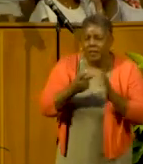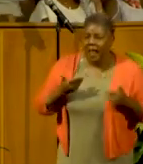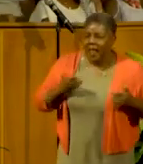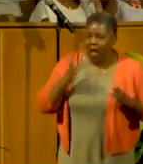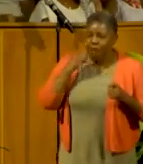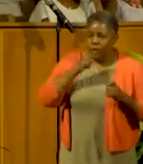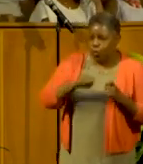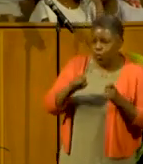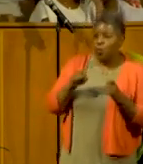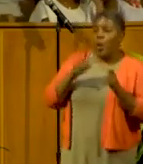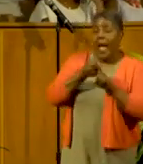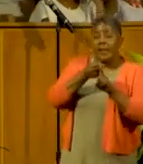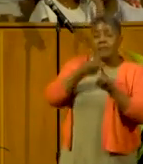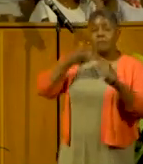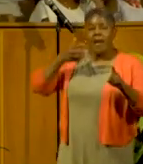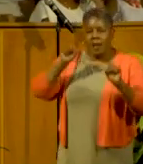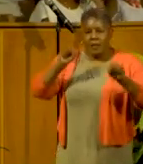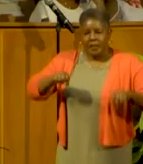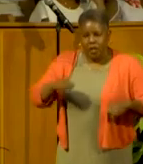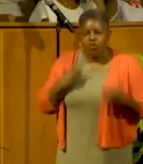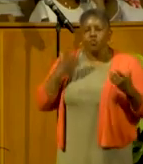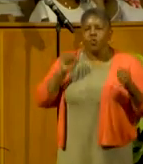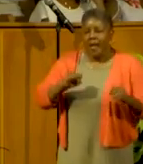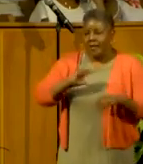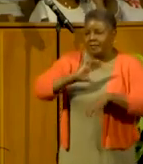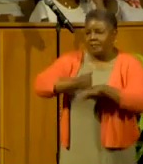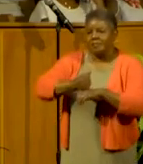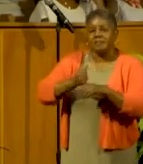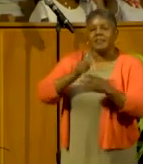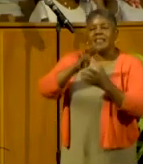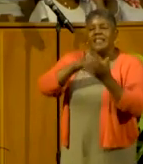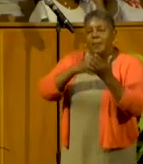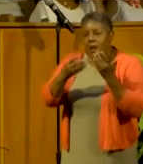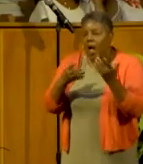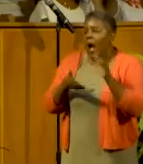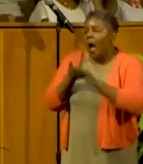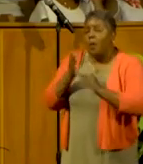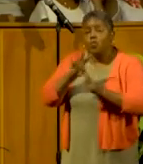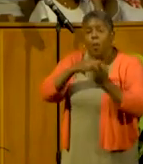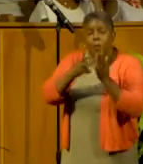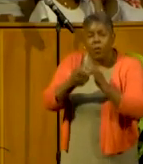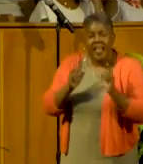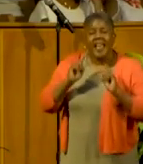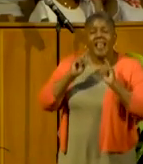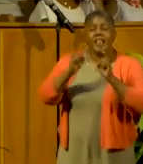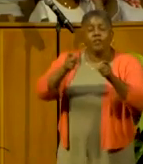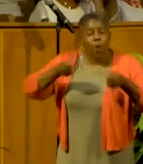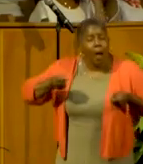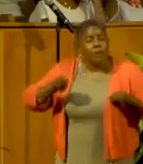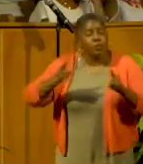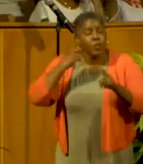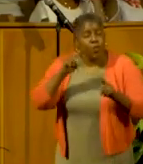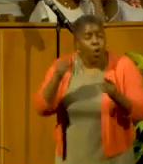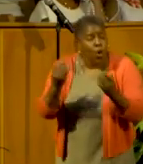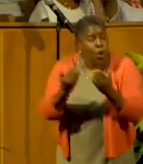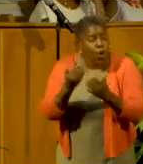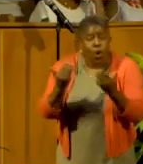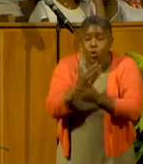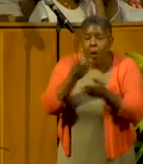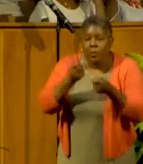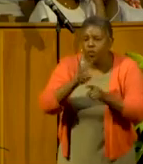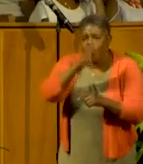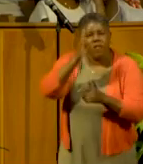you to expand your capacity. It allows you to build esteem. And operating in your purpose yields new opportunities for you that you may have